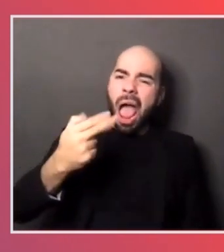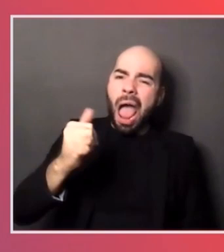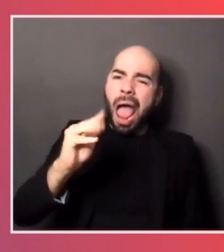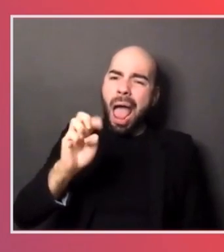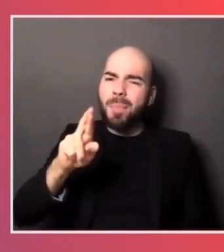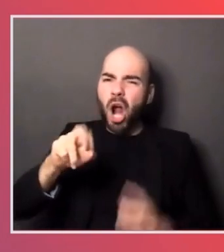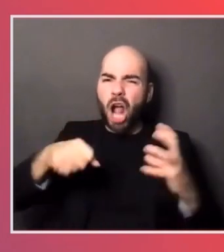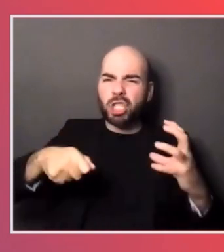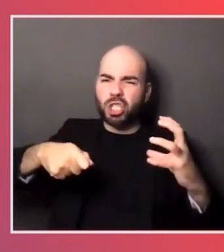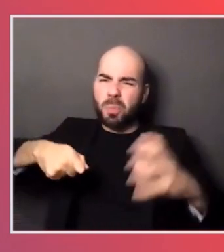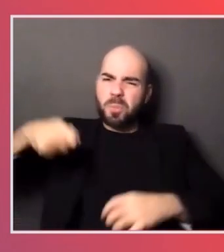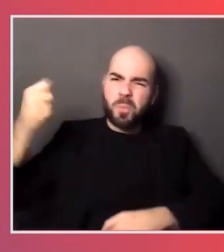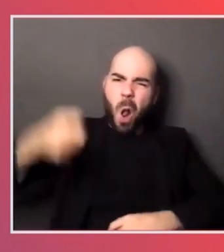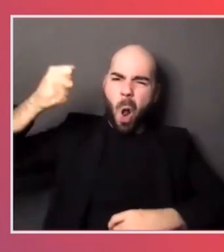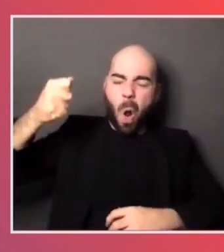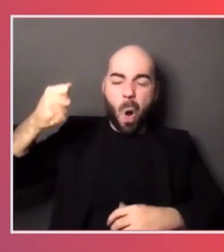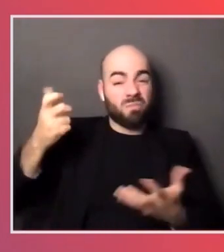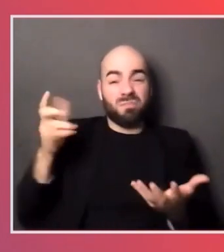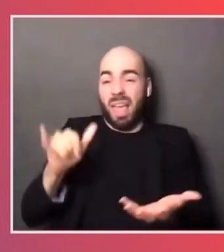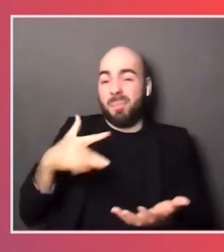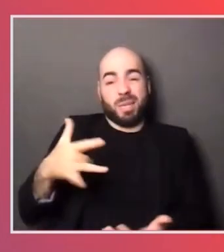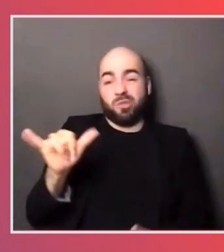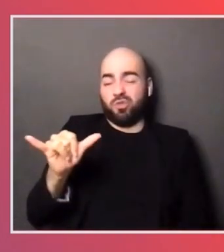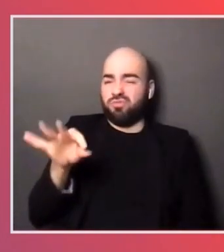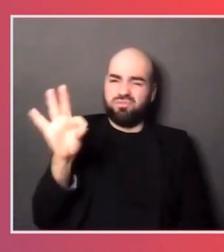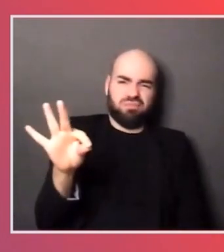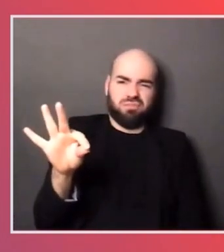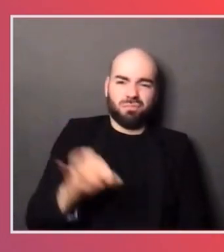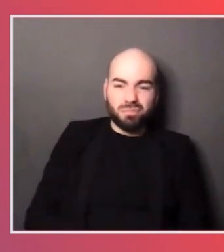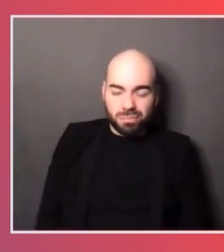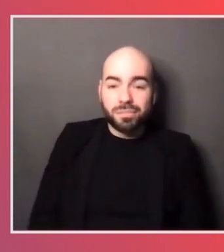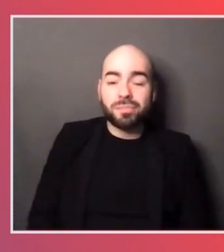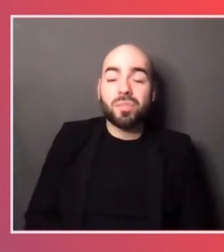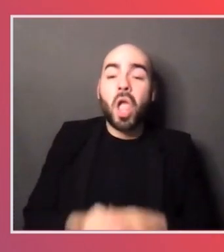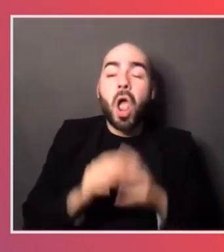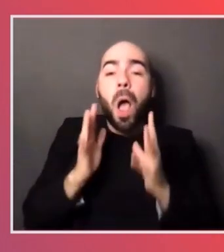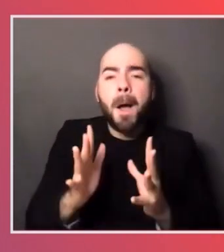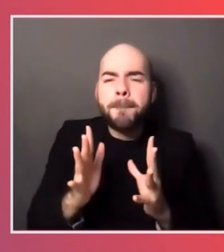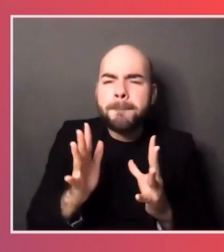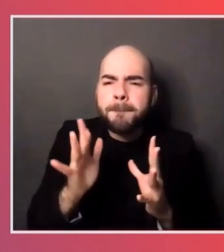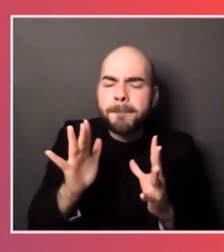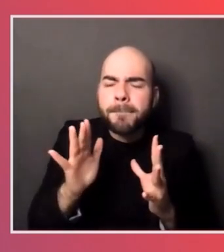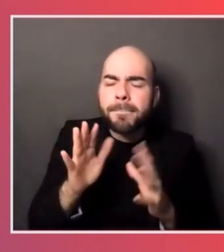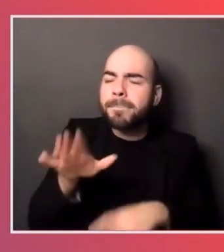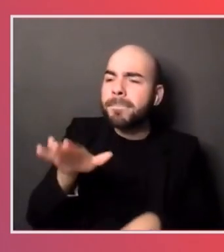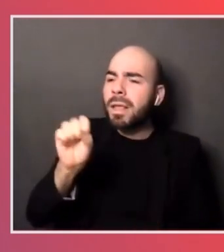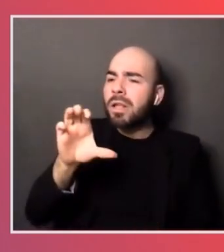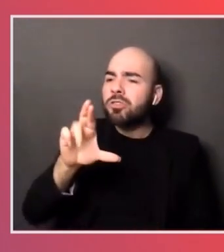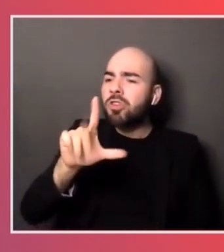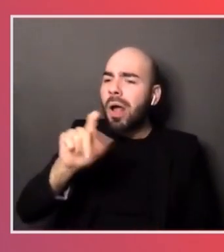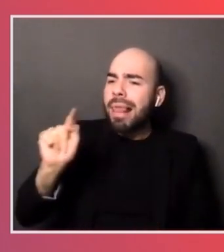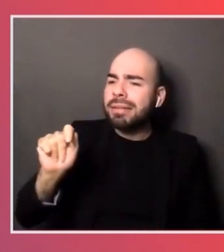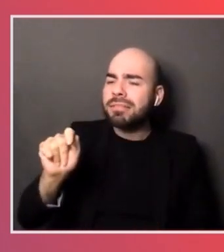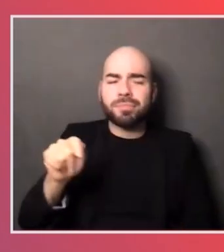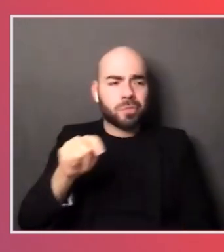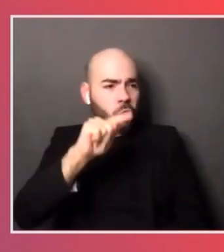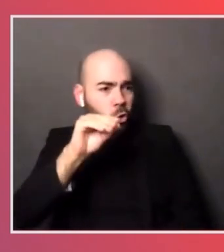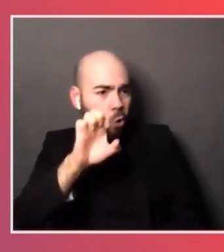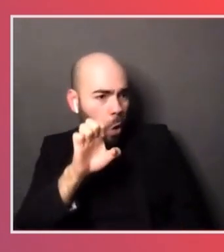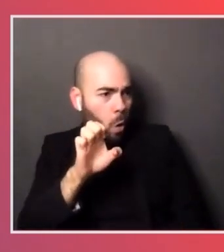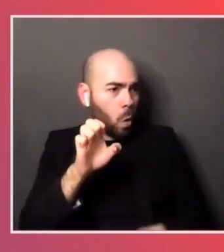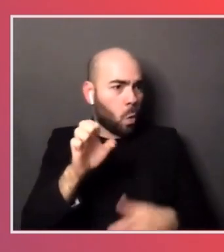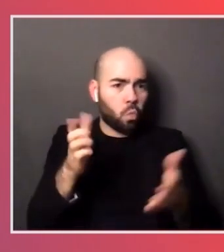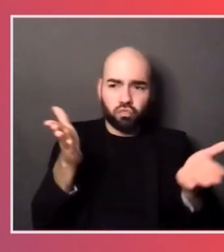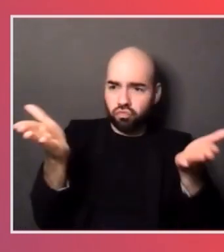Oh, that's good. And then Scarlett and Zoe, I think, you guys play such strong and